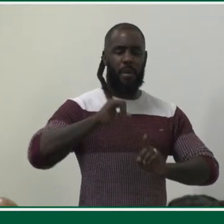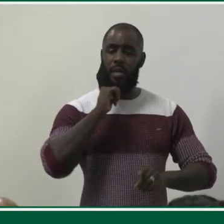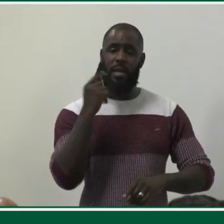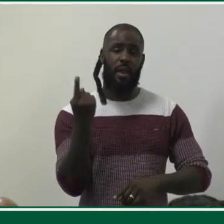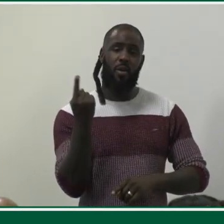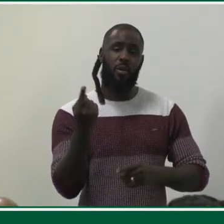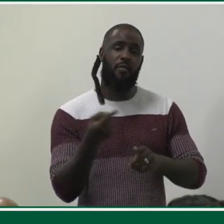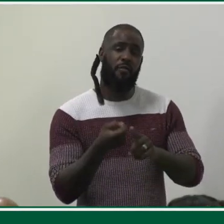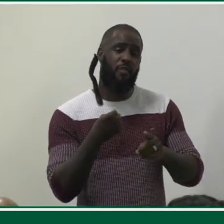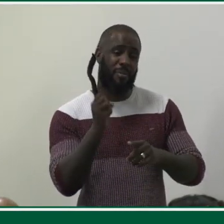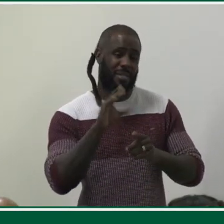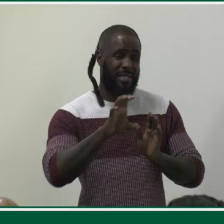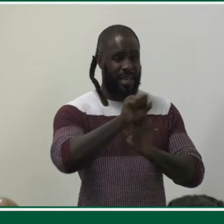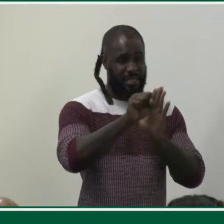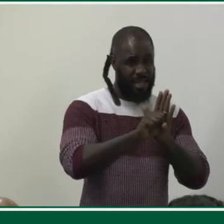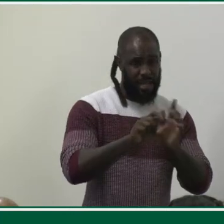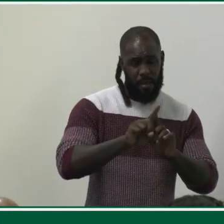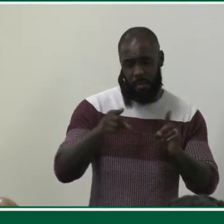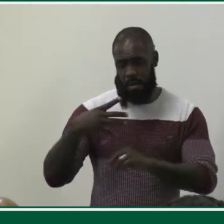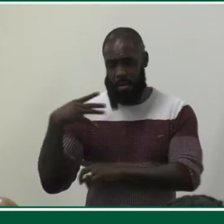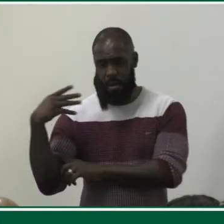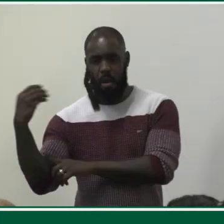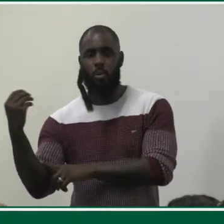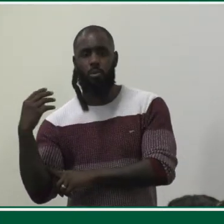campus community, but from